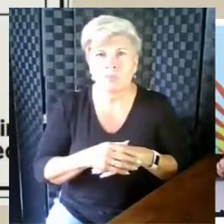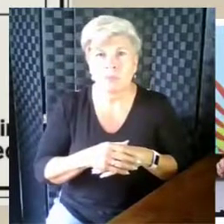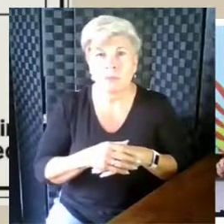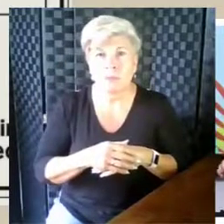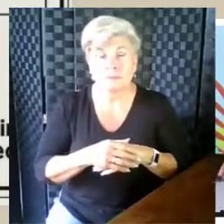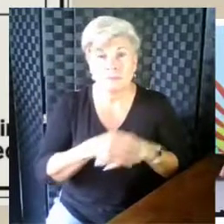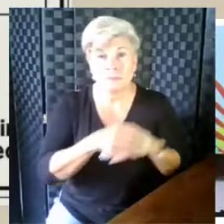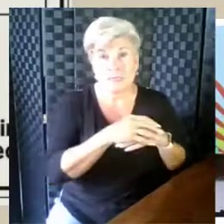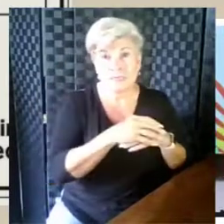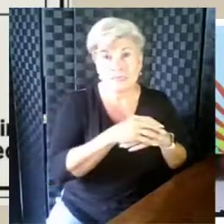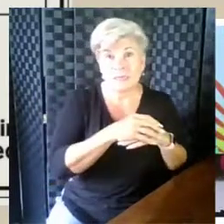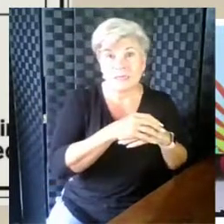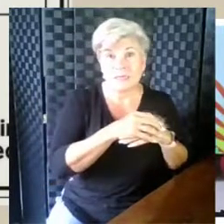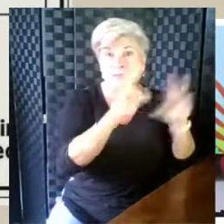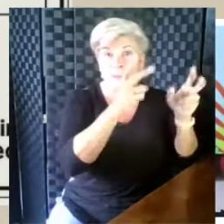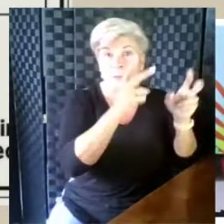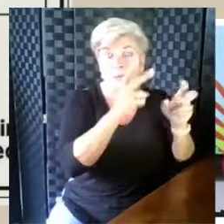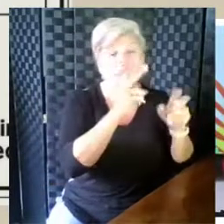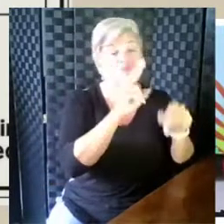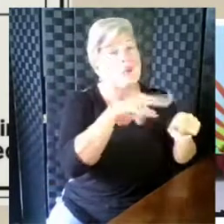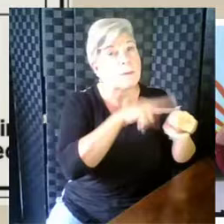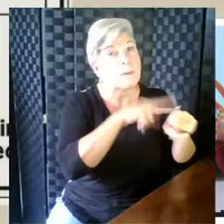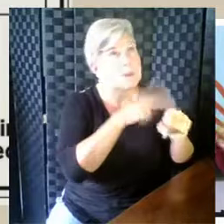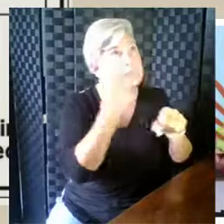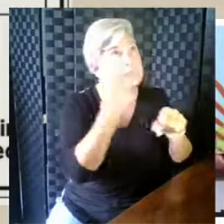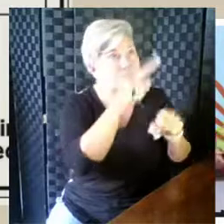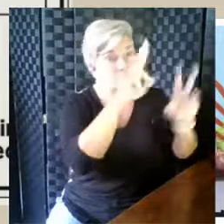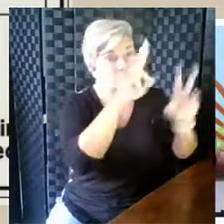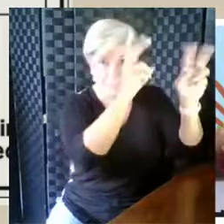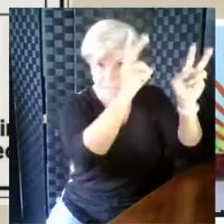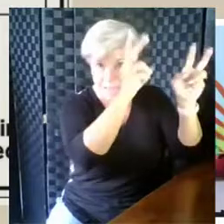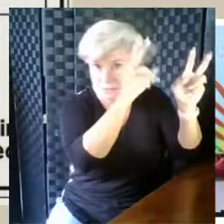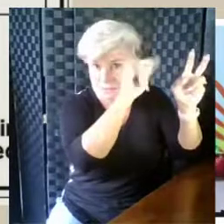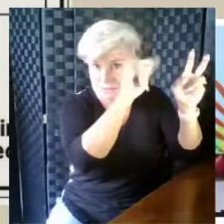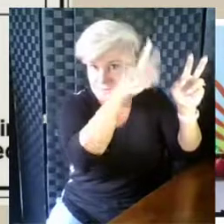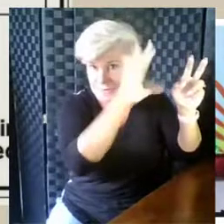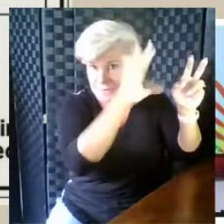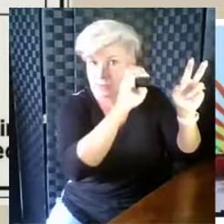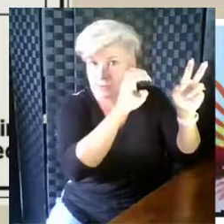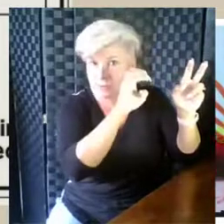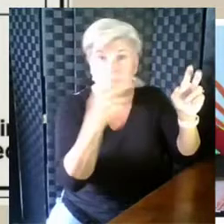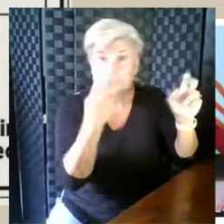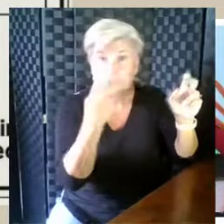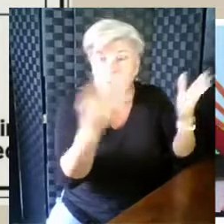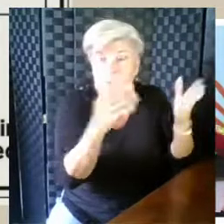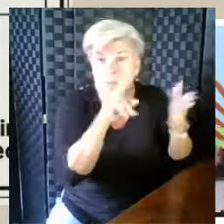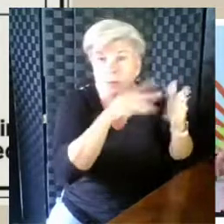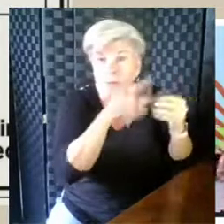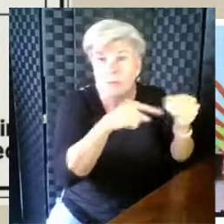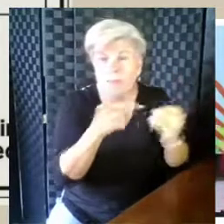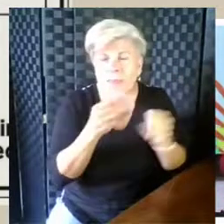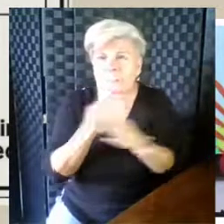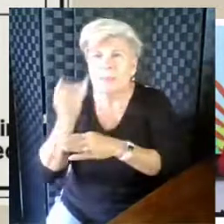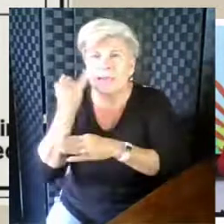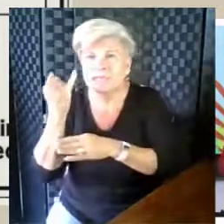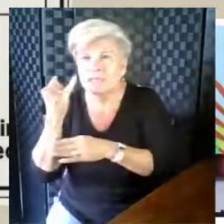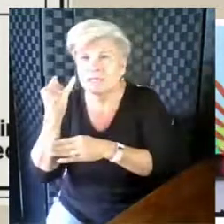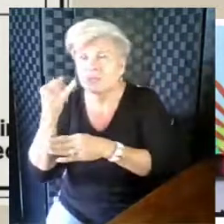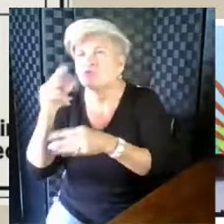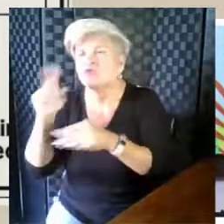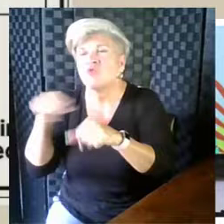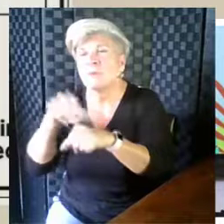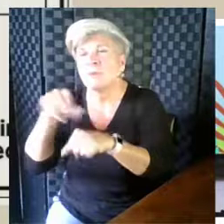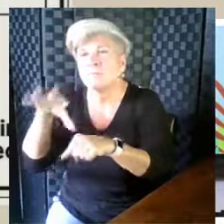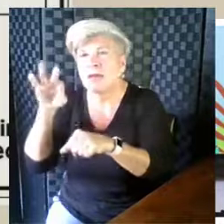And the topic is usually given in the title so that we have a hint about what we're going to be reading about. And the main idea is usually found in the